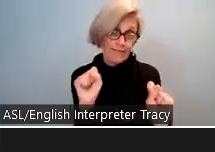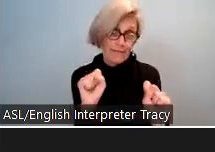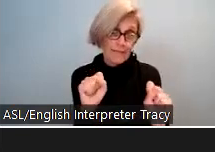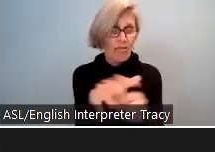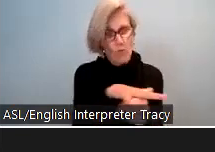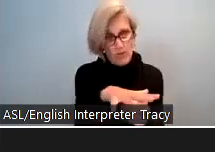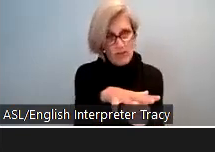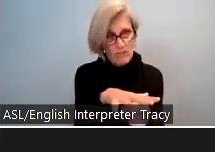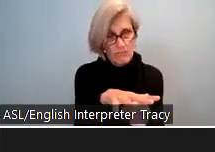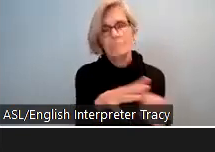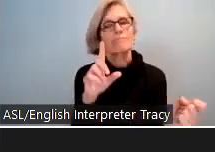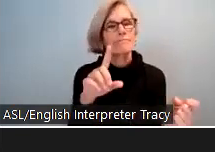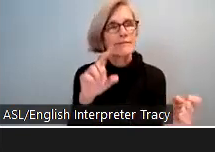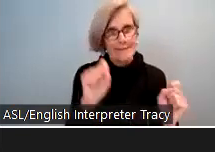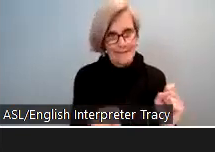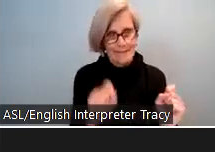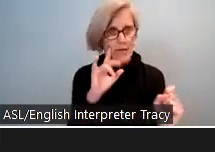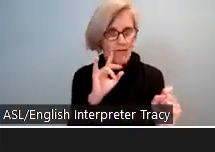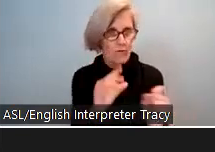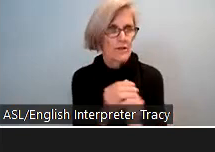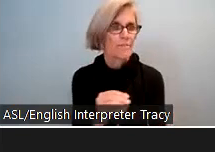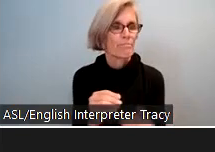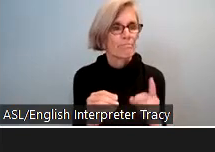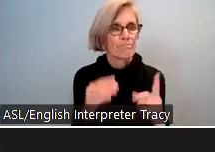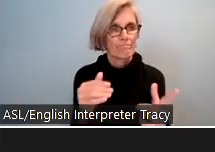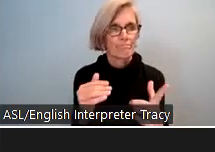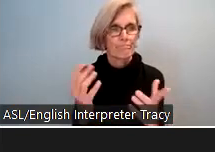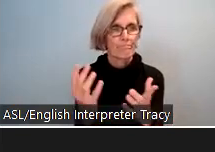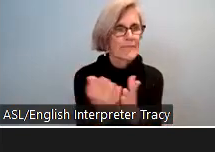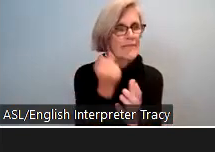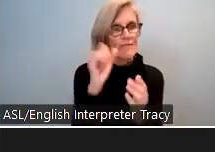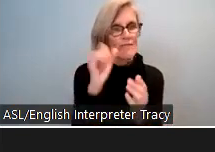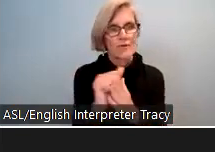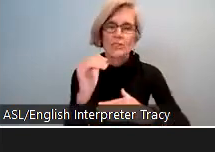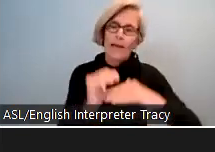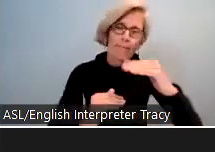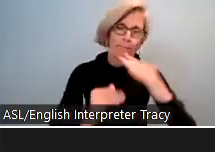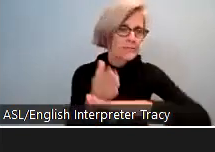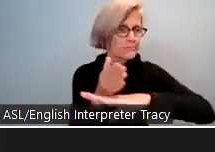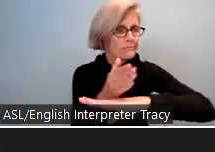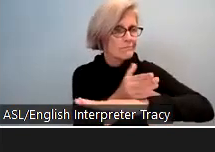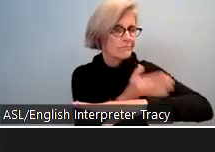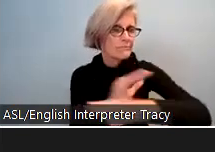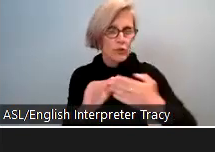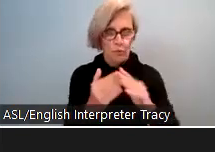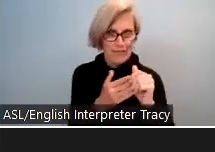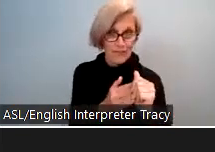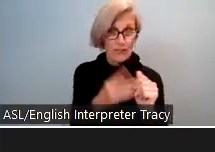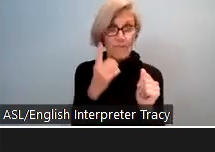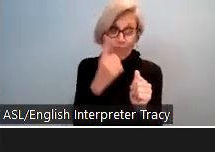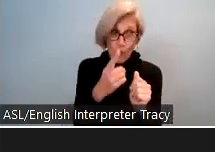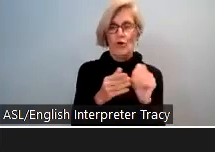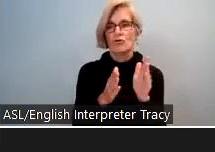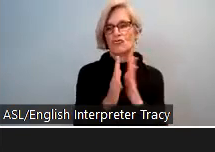Southern California region, leverage and build community leadership committed to traffic safety, and